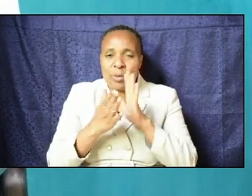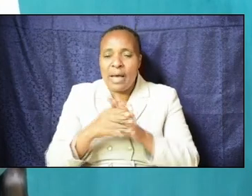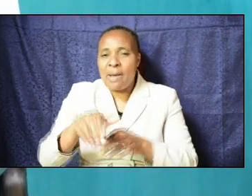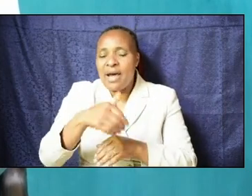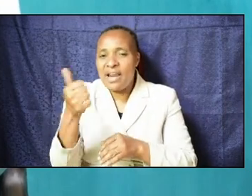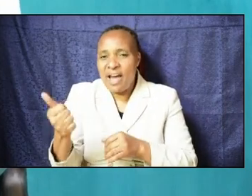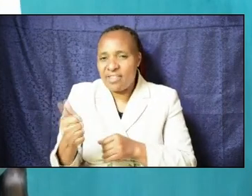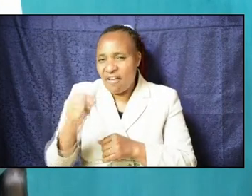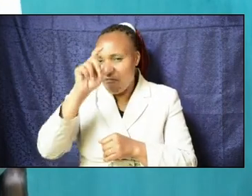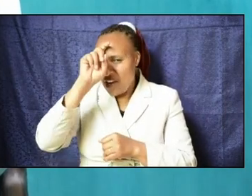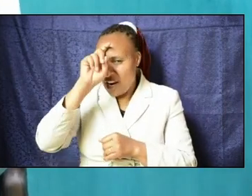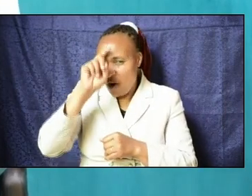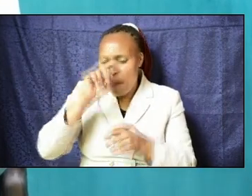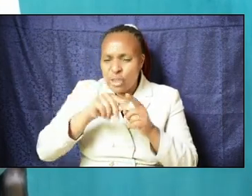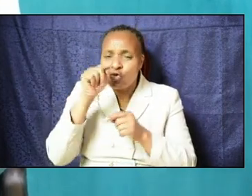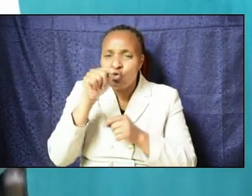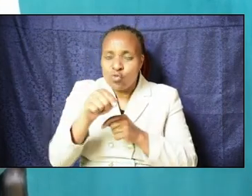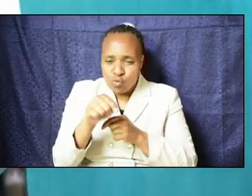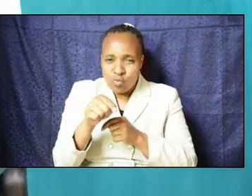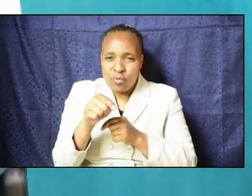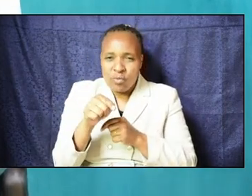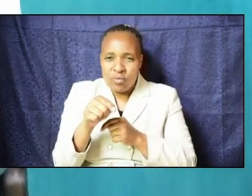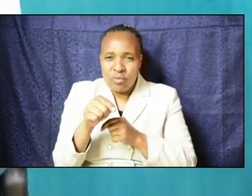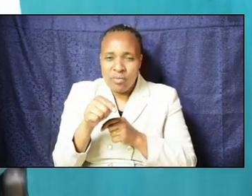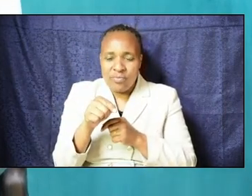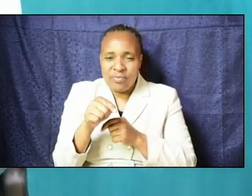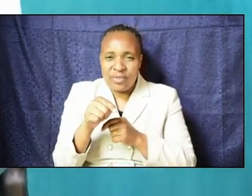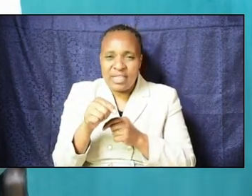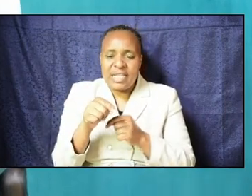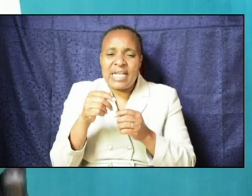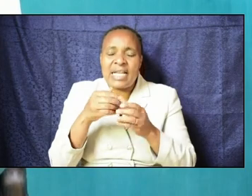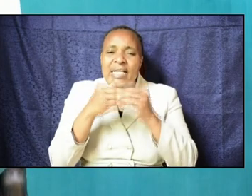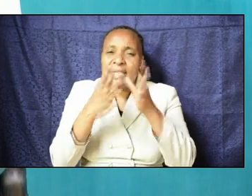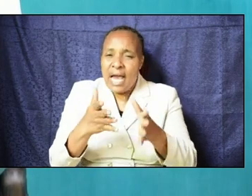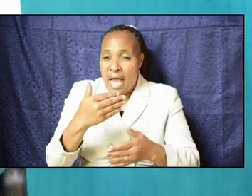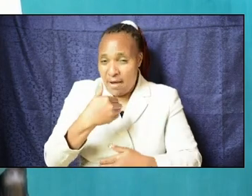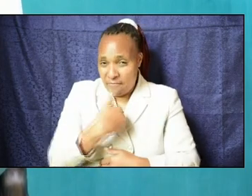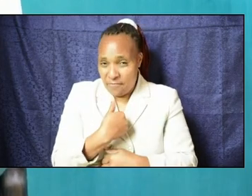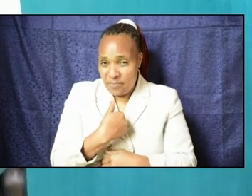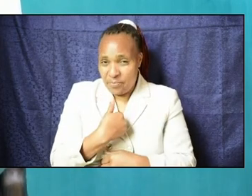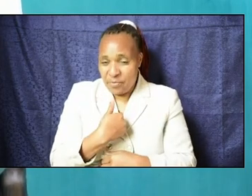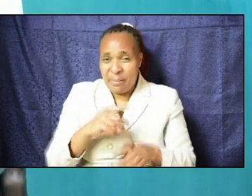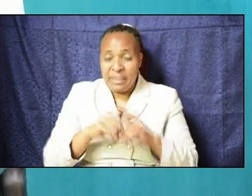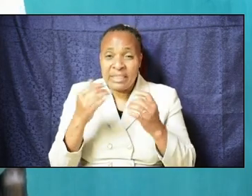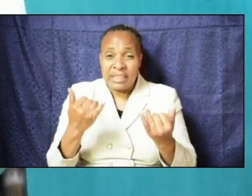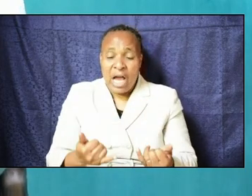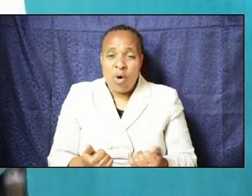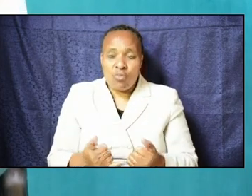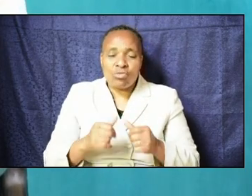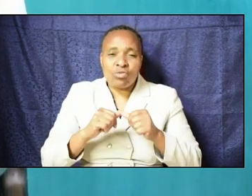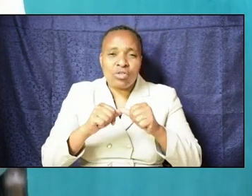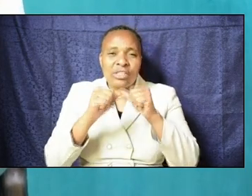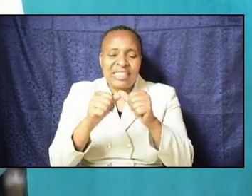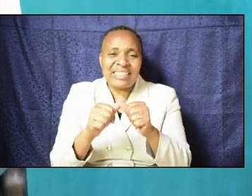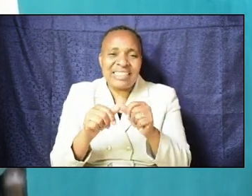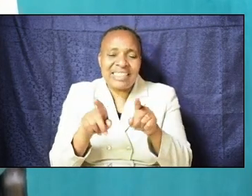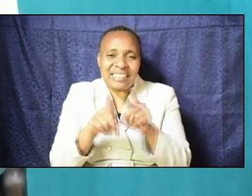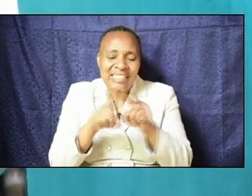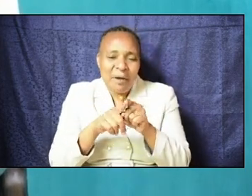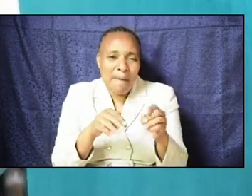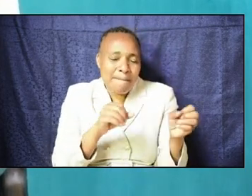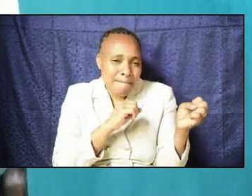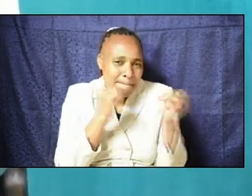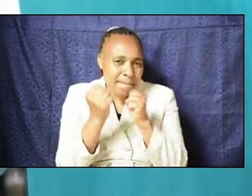Pharaoh. You, in essence, are what? Are the leader. But now we must maintain a semblance of